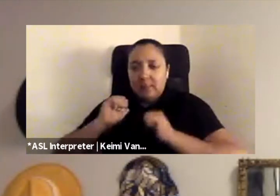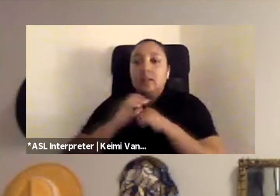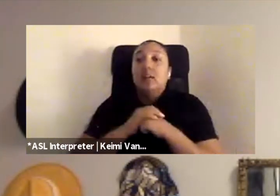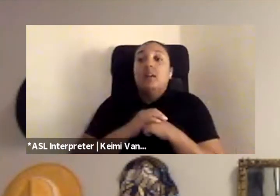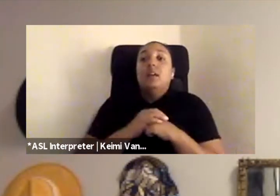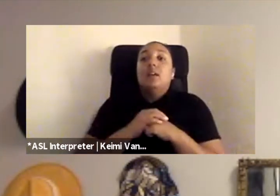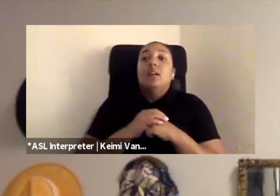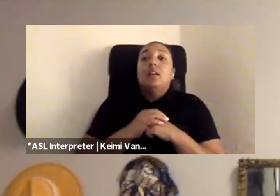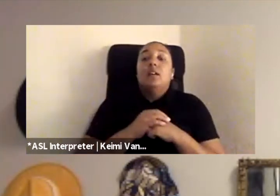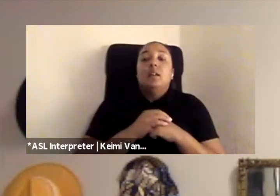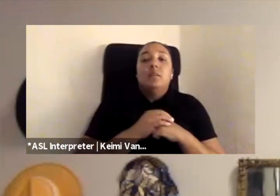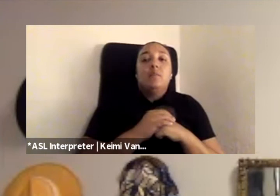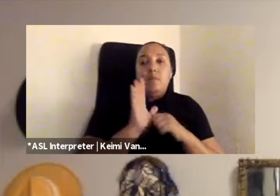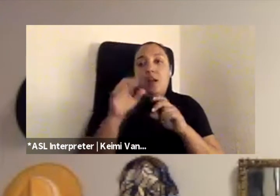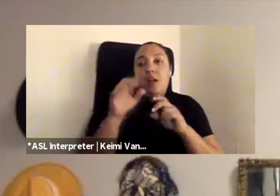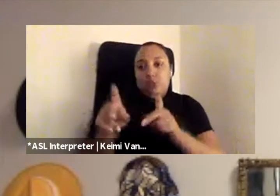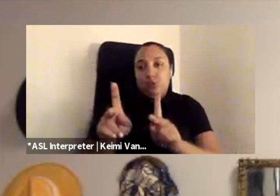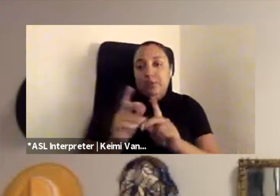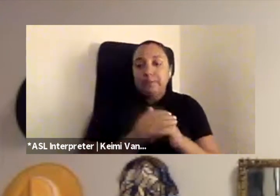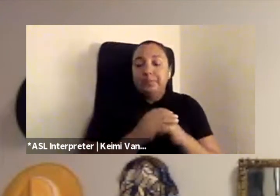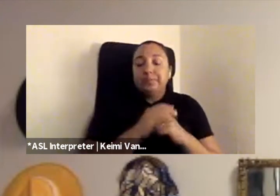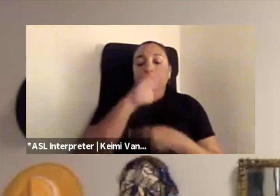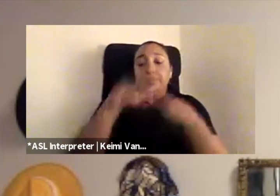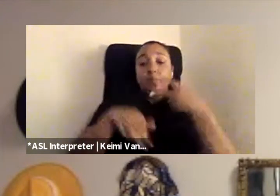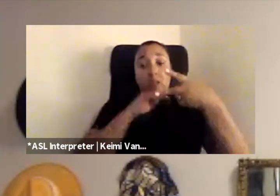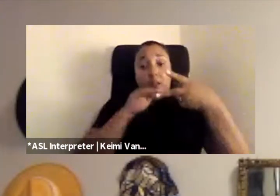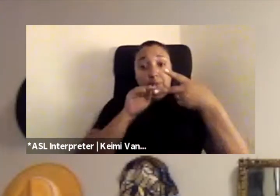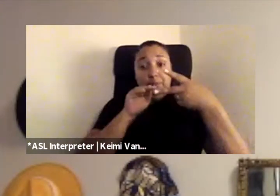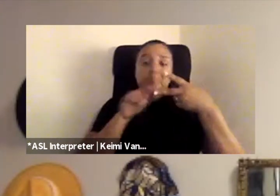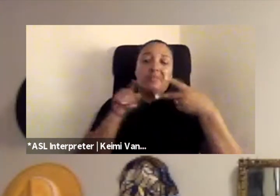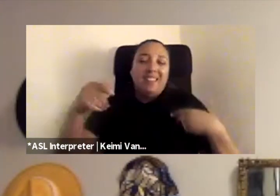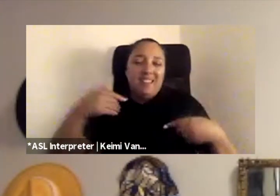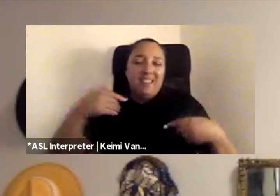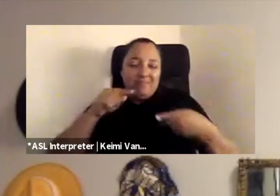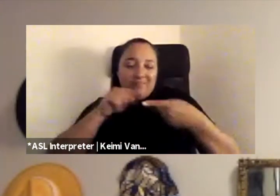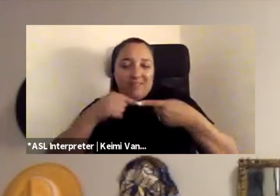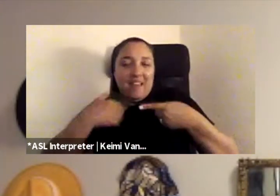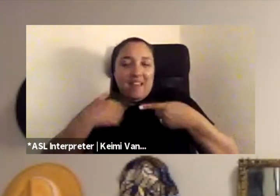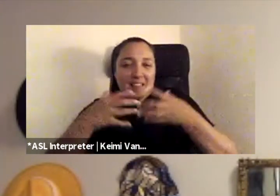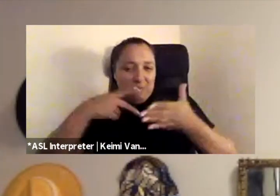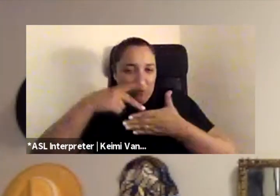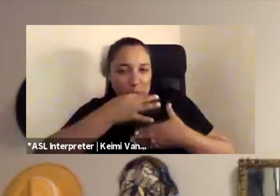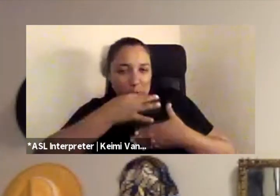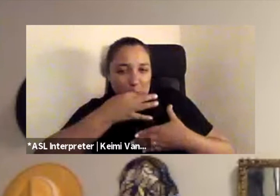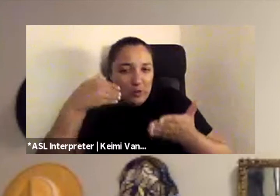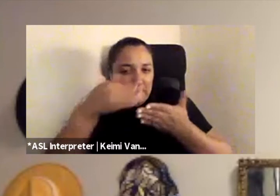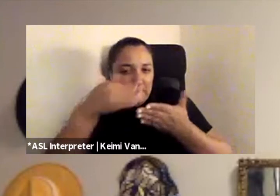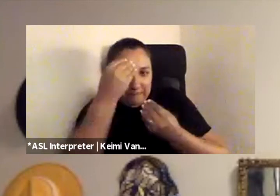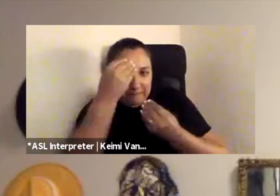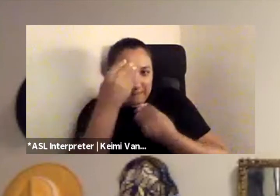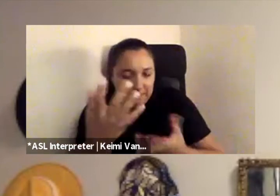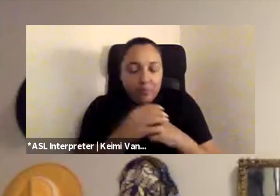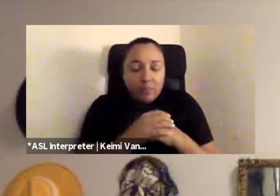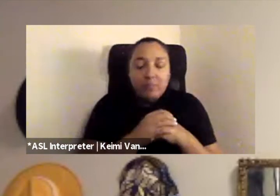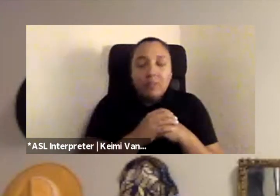opportunities. And the other, they have like a lot of great programs coming up. Let me just say that as well. So I thank you, Anna,